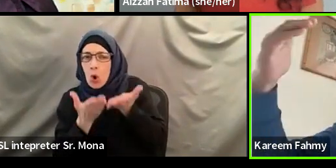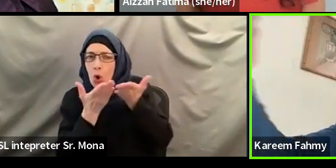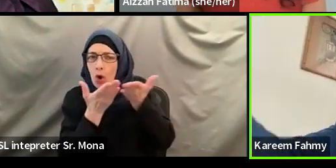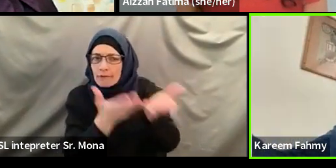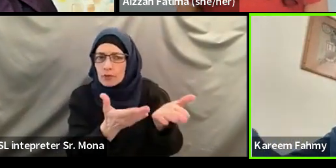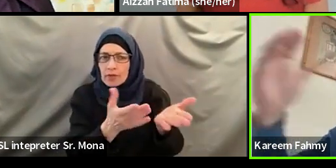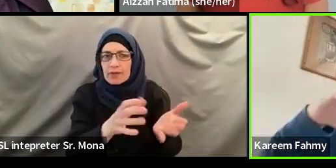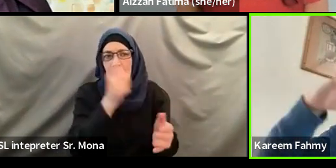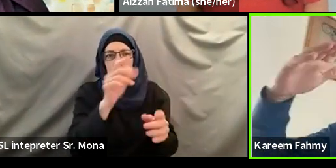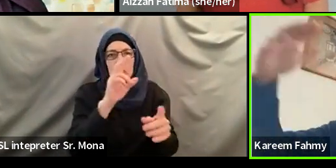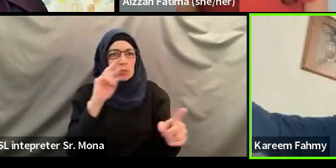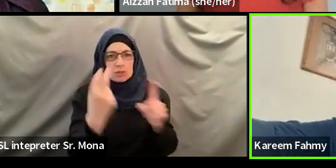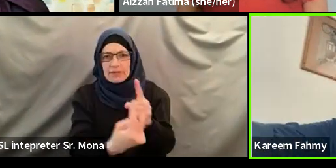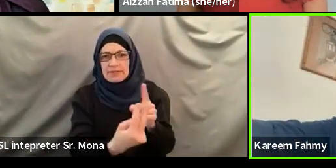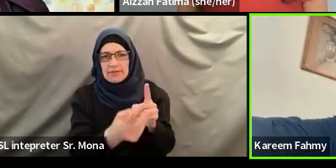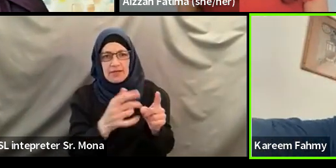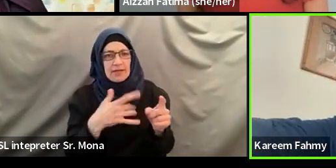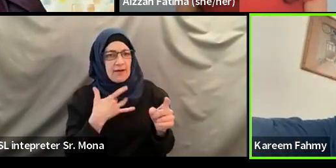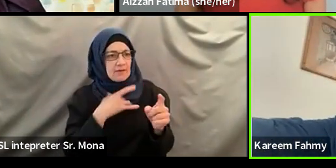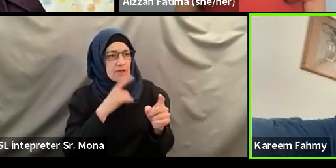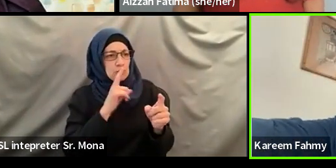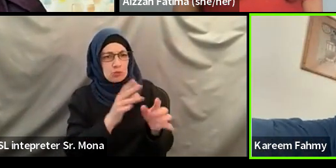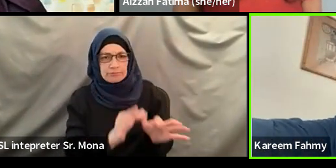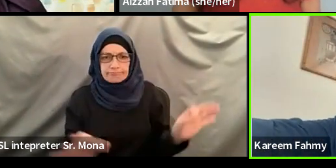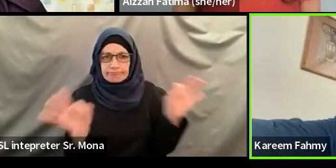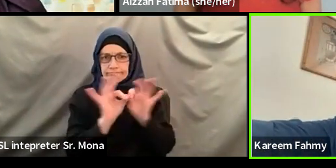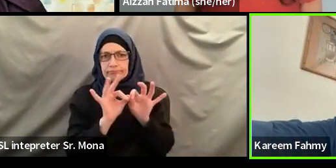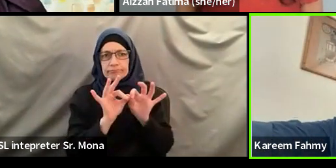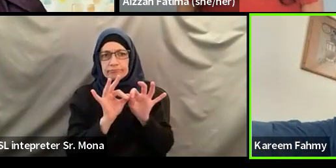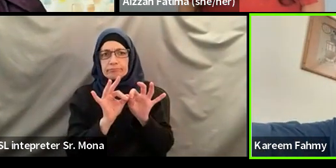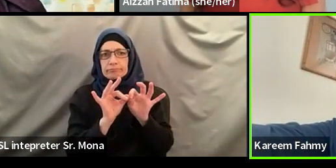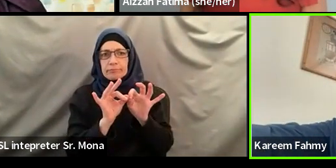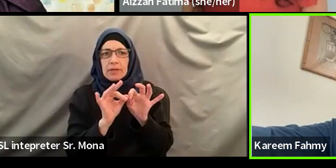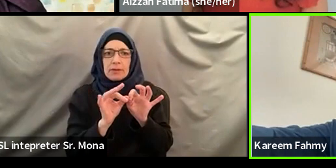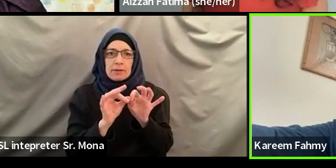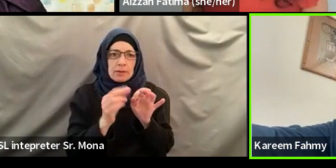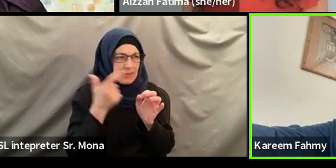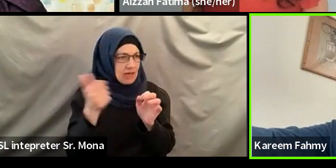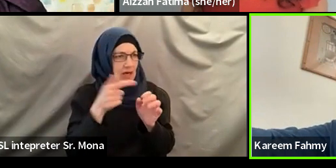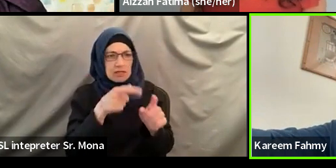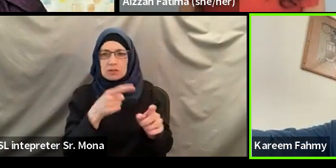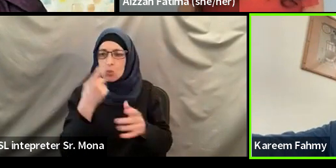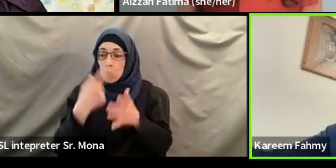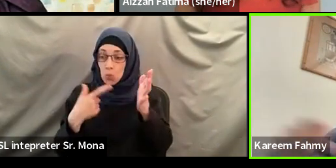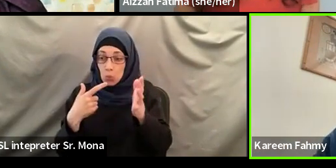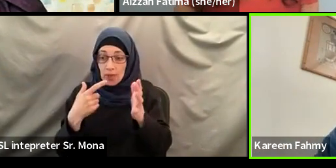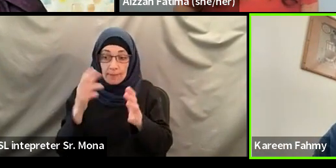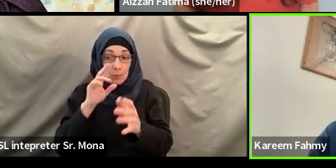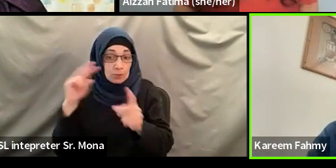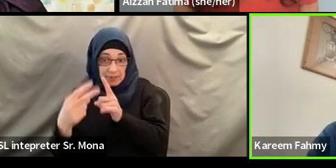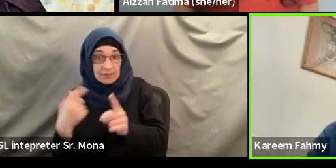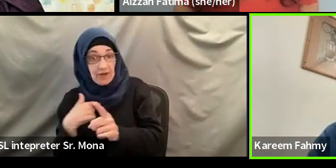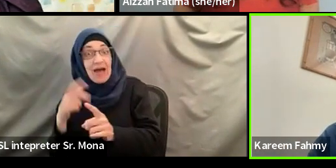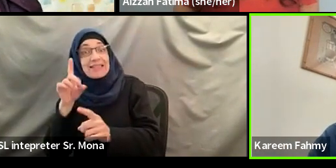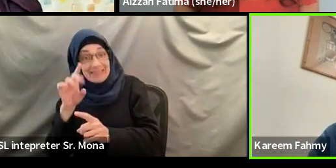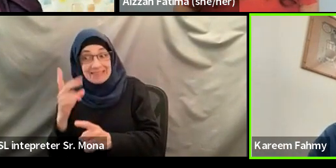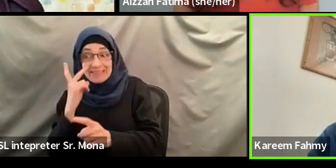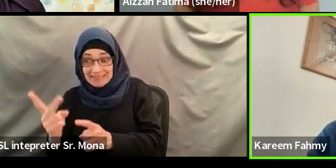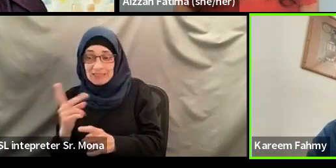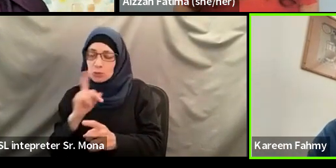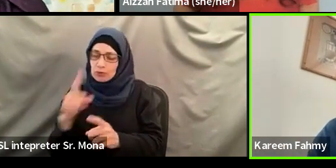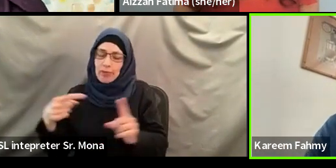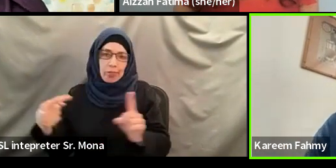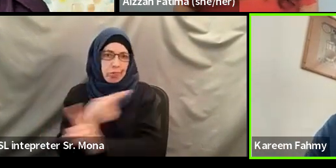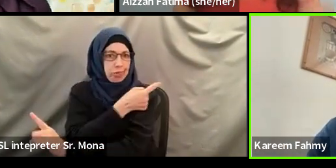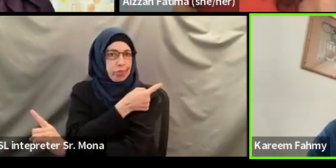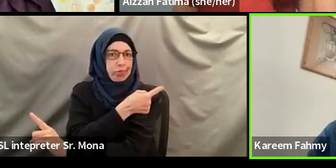think was so vital because of the fact that the perspectives I was seeing were largely skewed, you know? So,